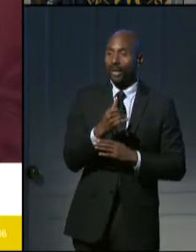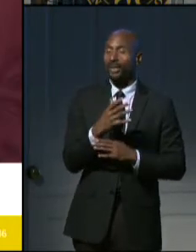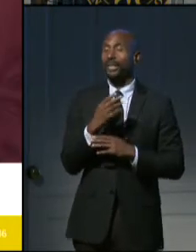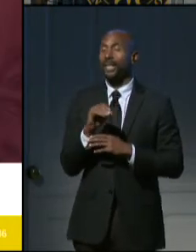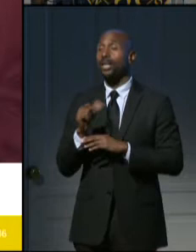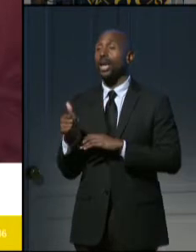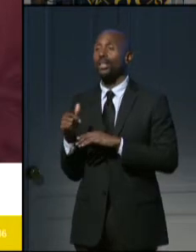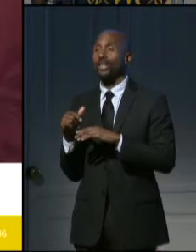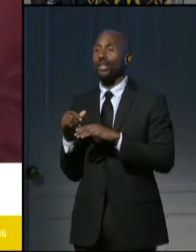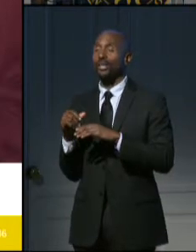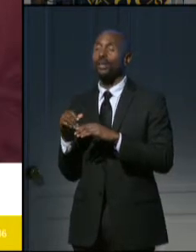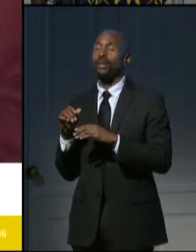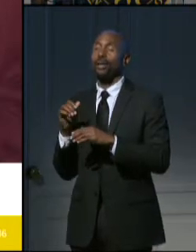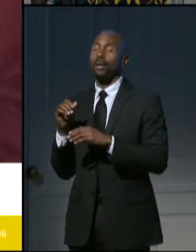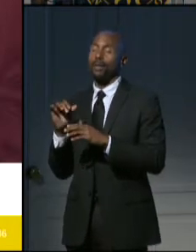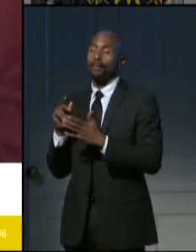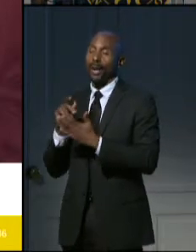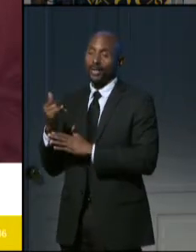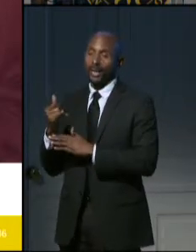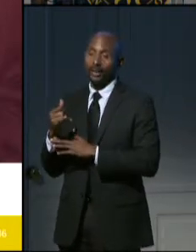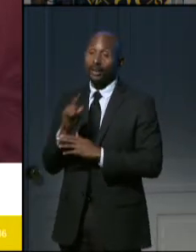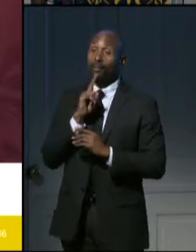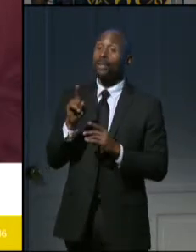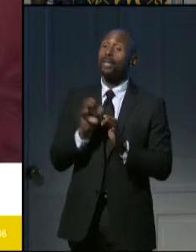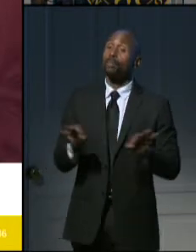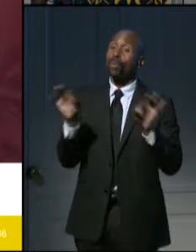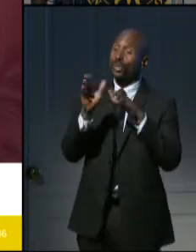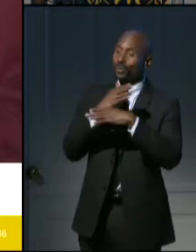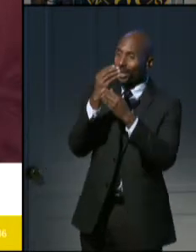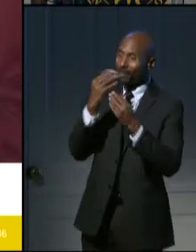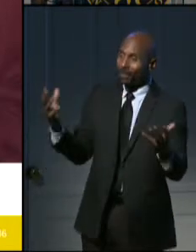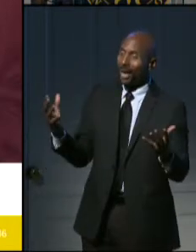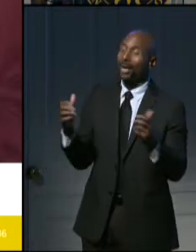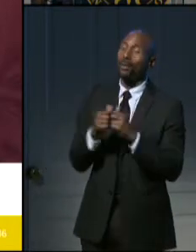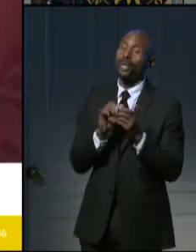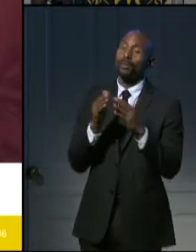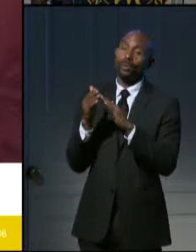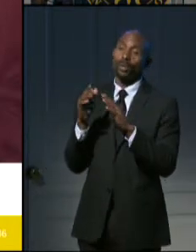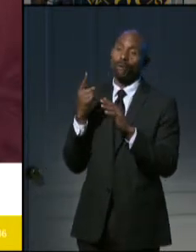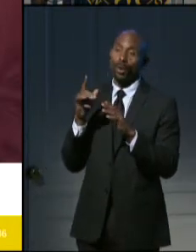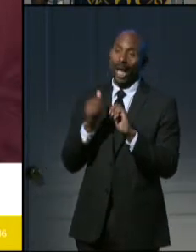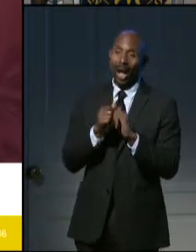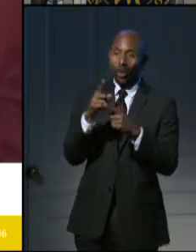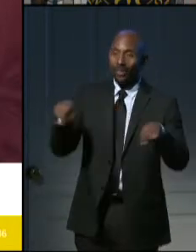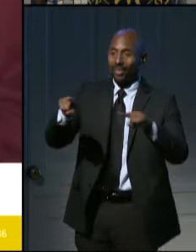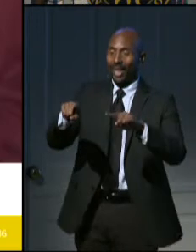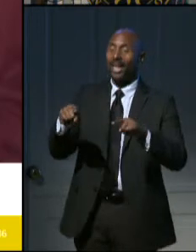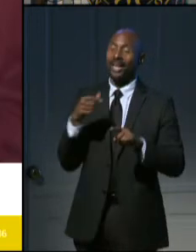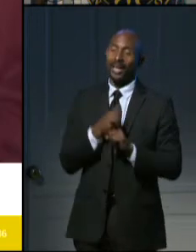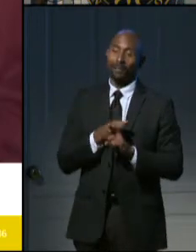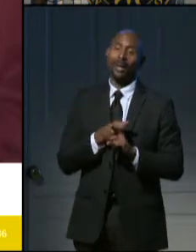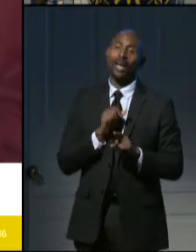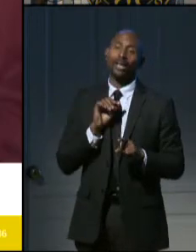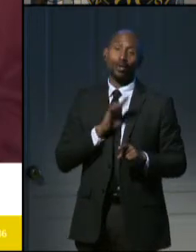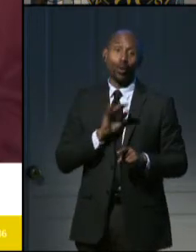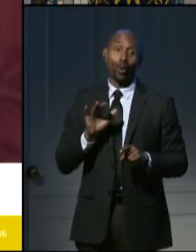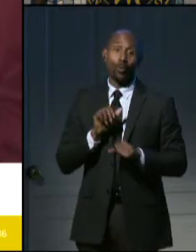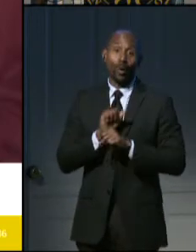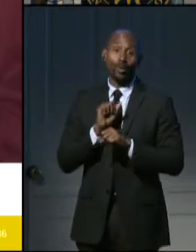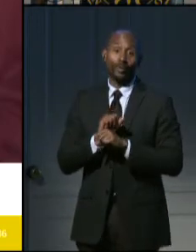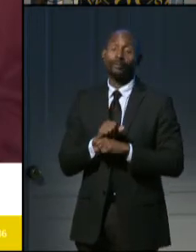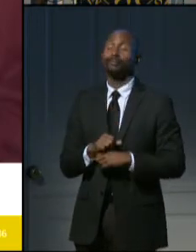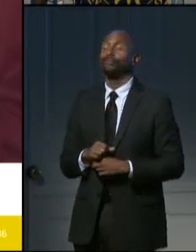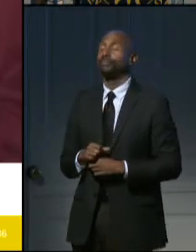back with communities about how they've impacted the work that you're doing. But there's a lot of other ways of doing this as